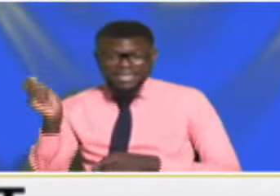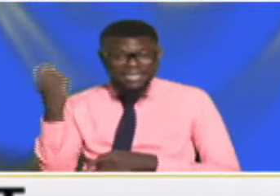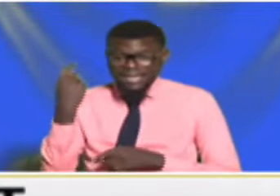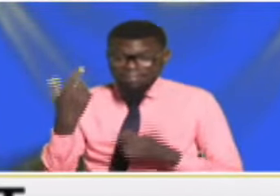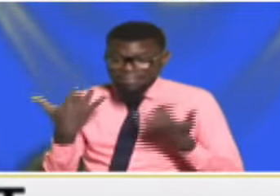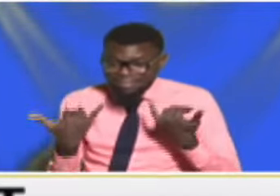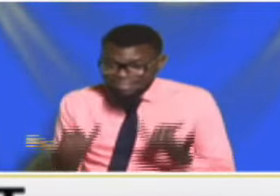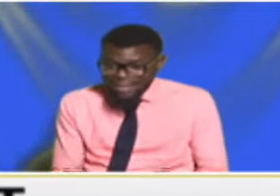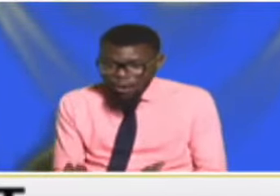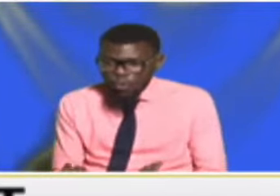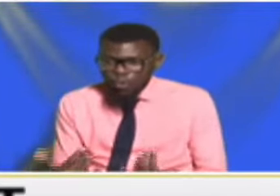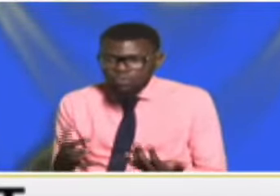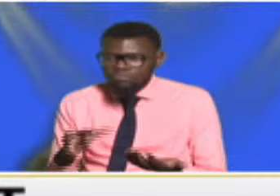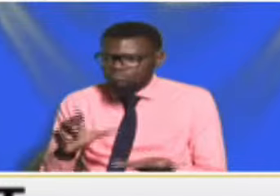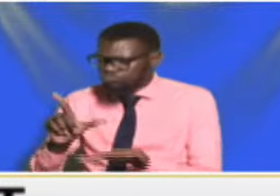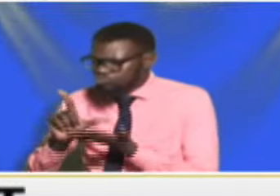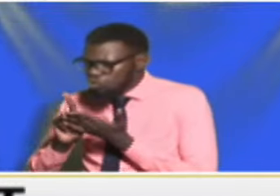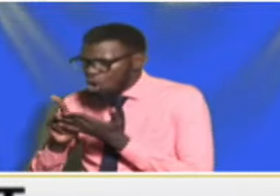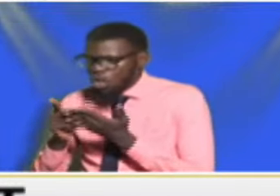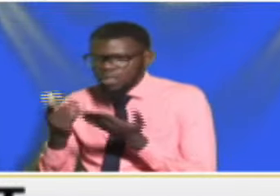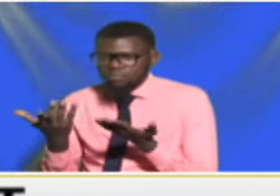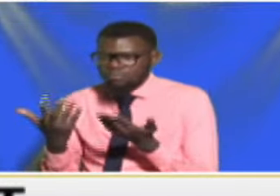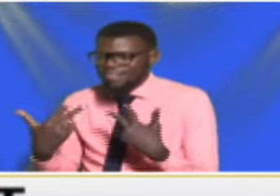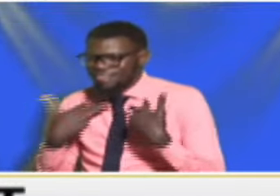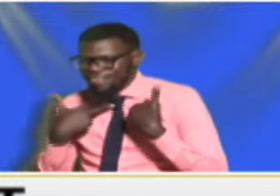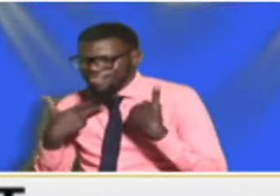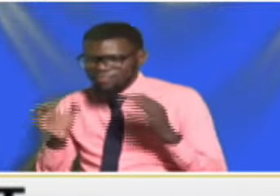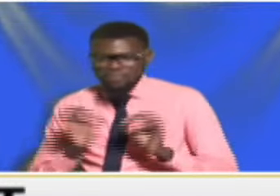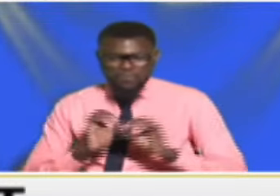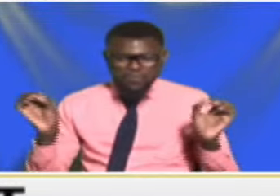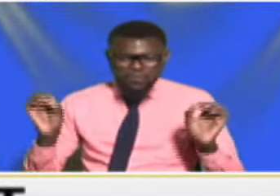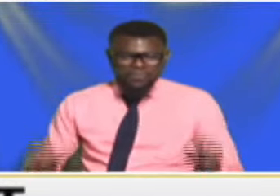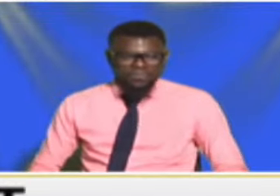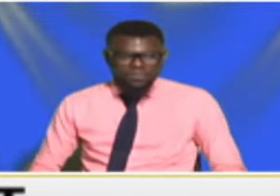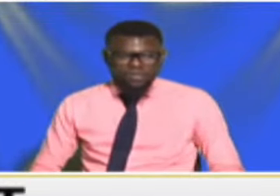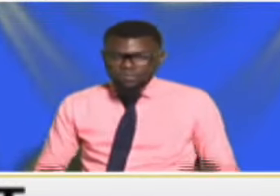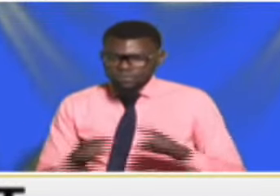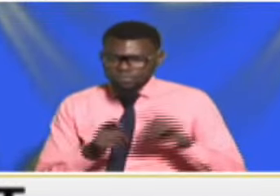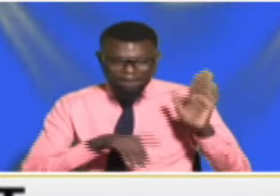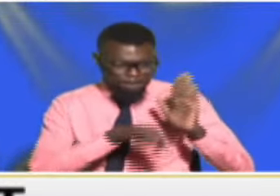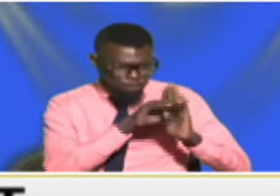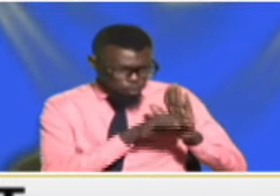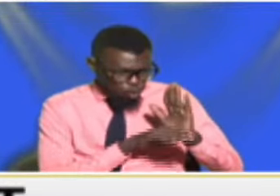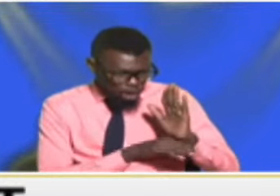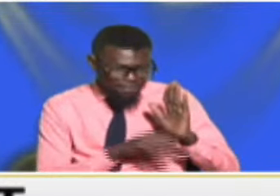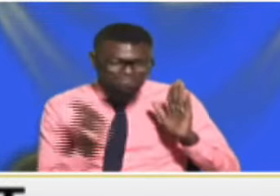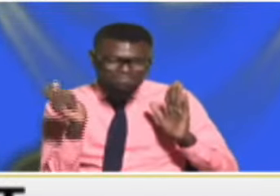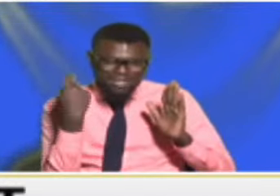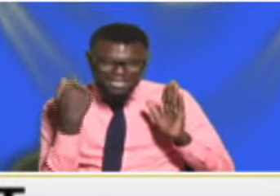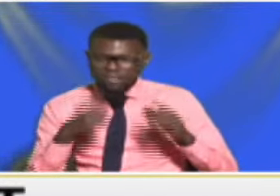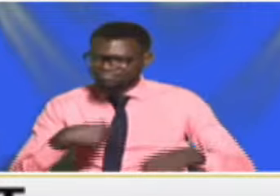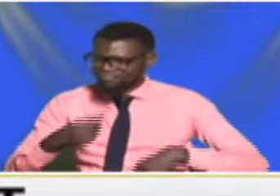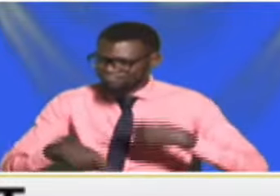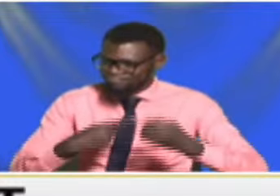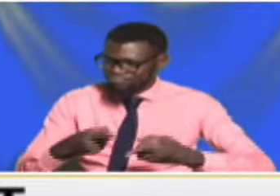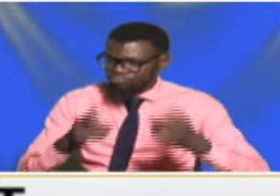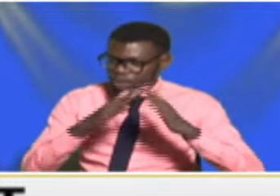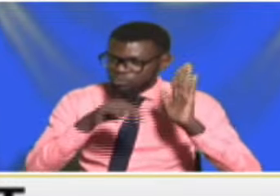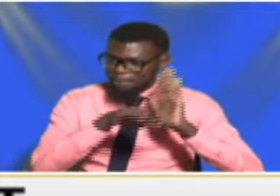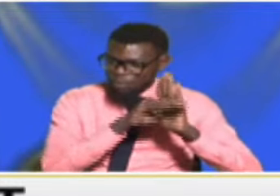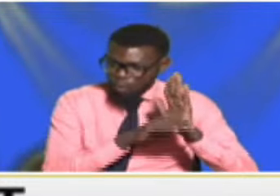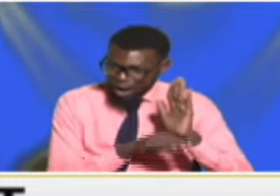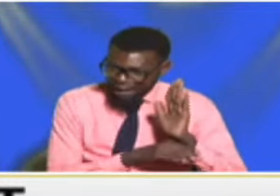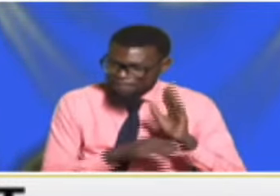countries that have defaulted. If anything, we have running programs in Kenya. We have a whole housing program that is